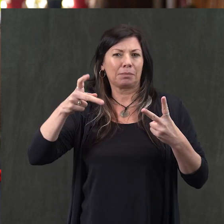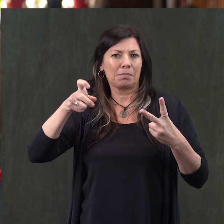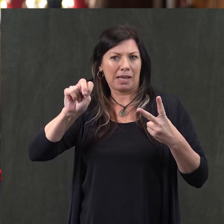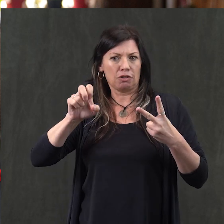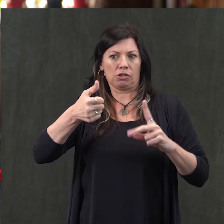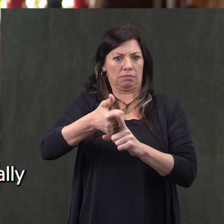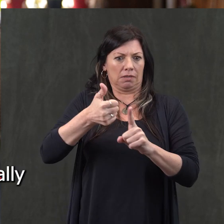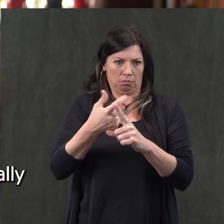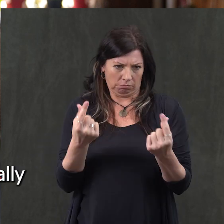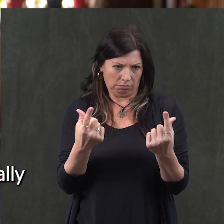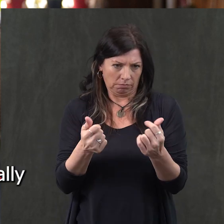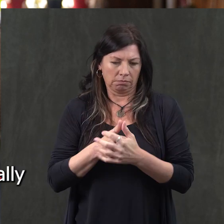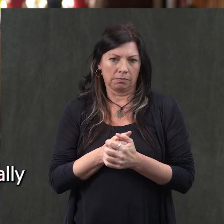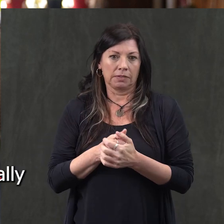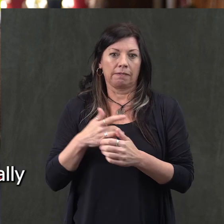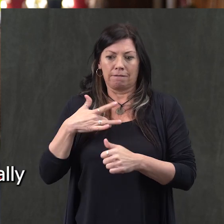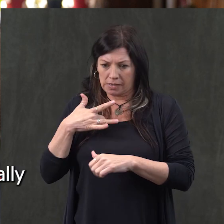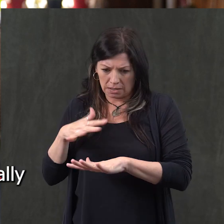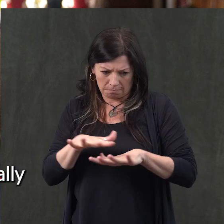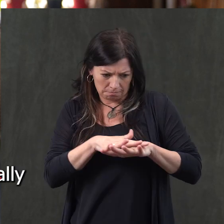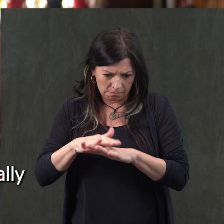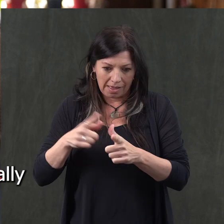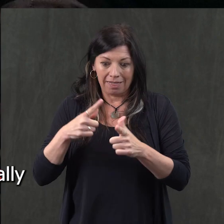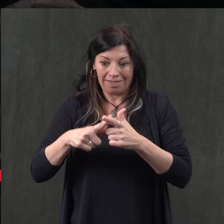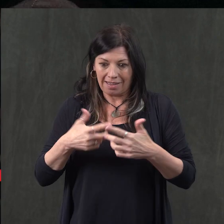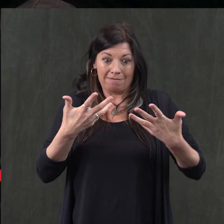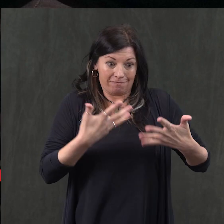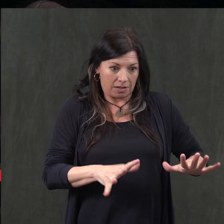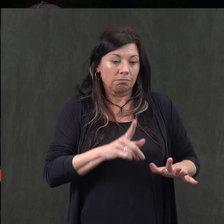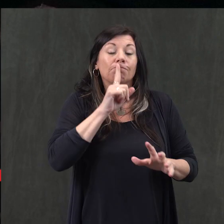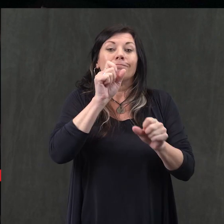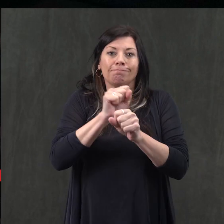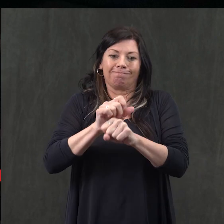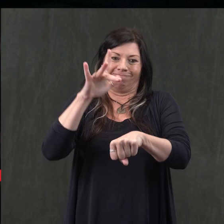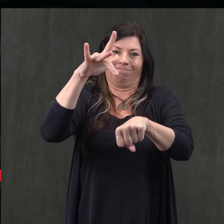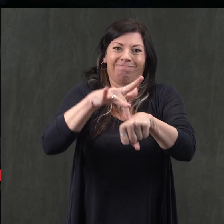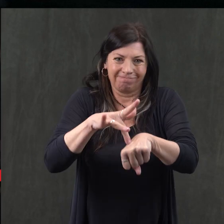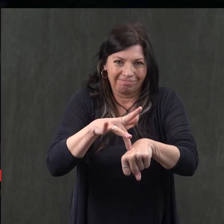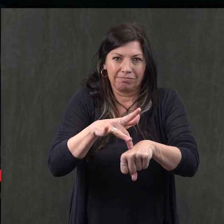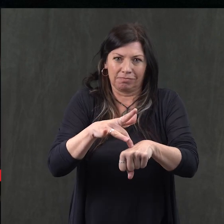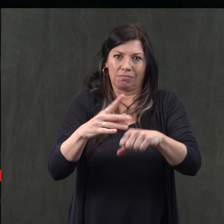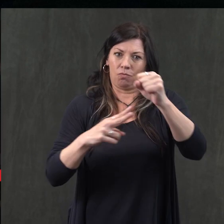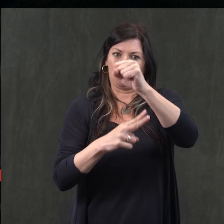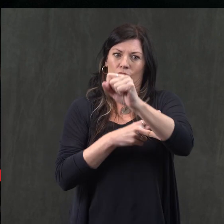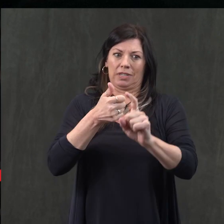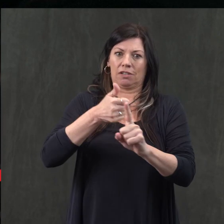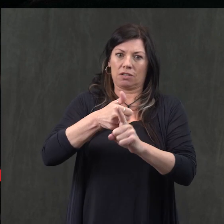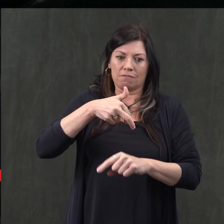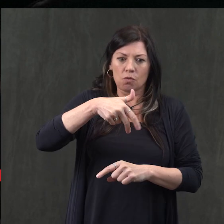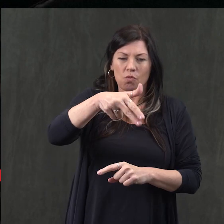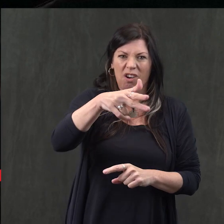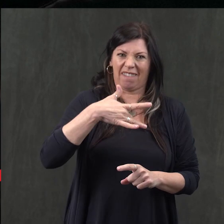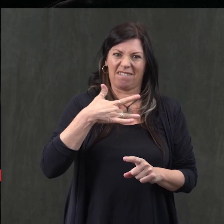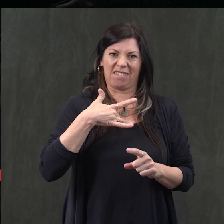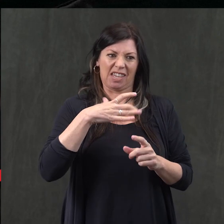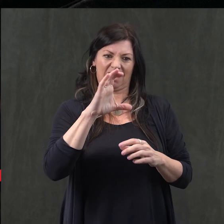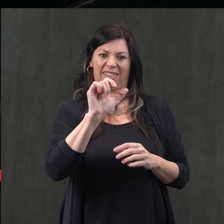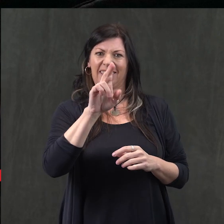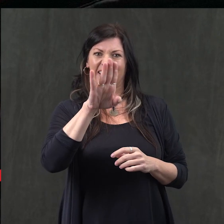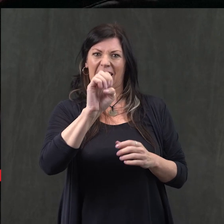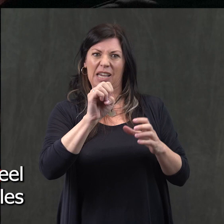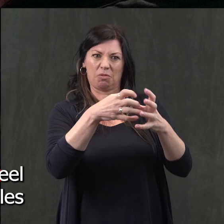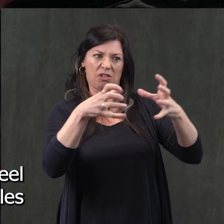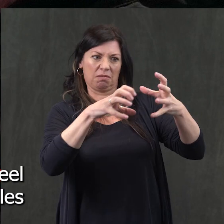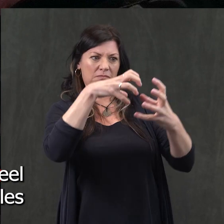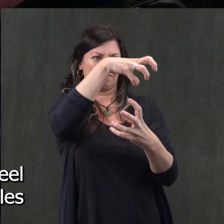suspension works. And then they got to actually go out onto the bridge and feel how massive these cables are. Photo. Jackson feels a